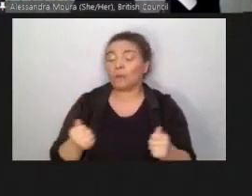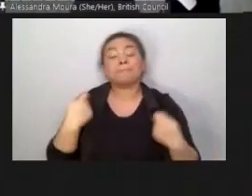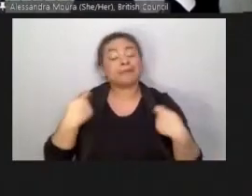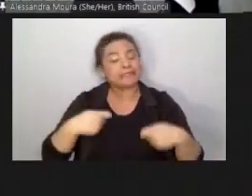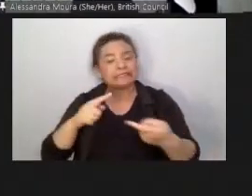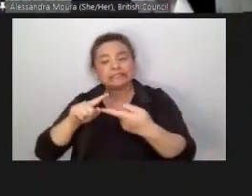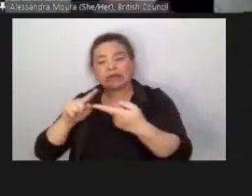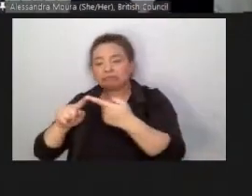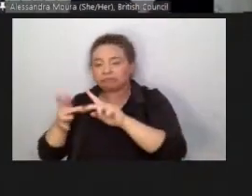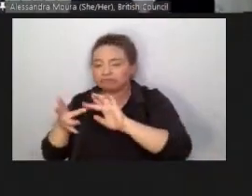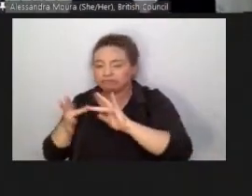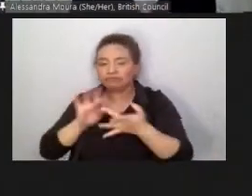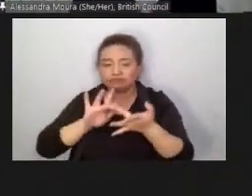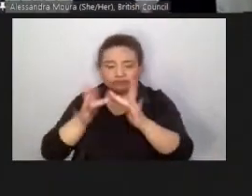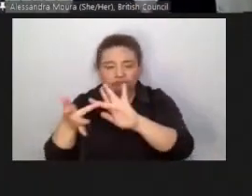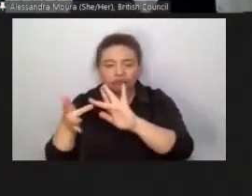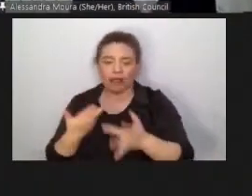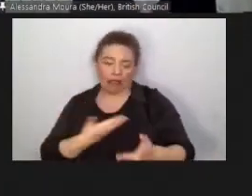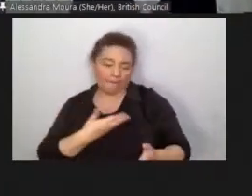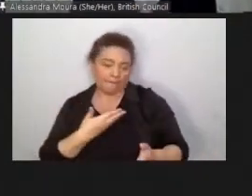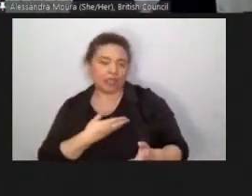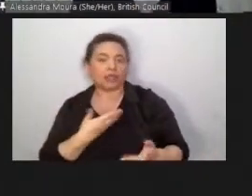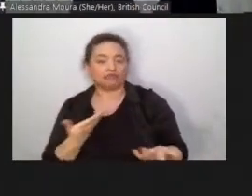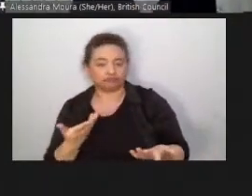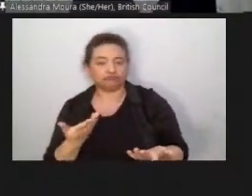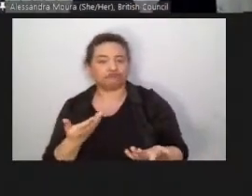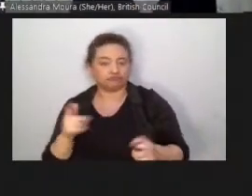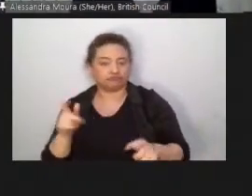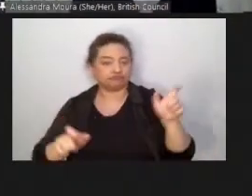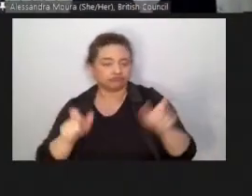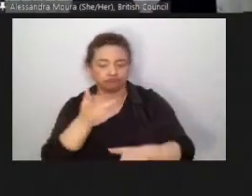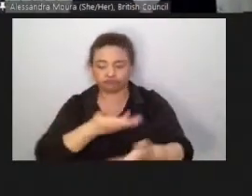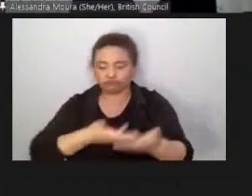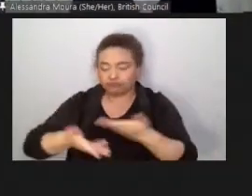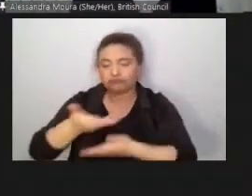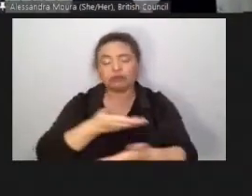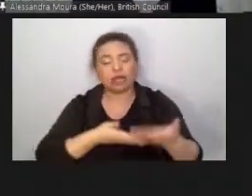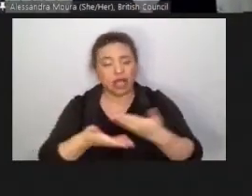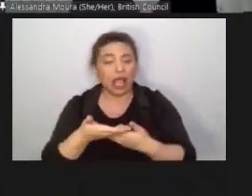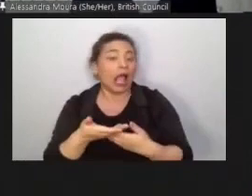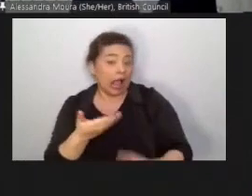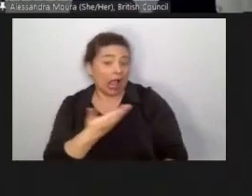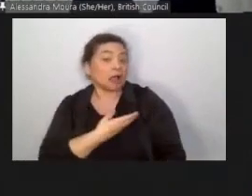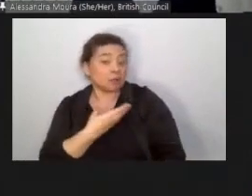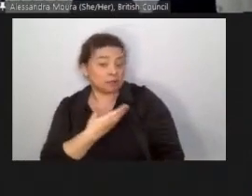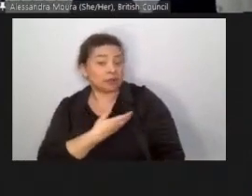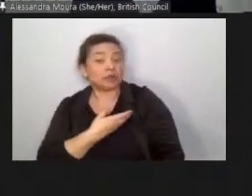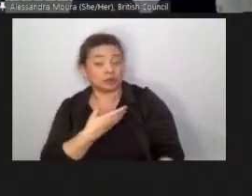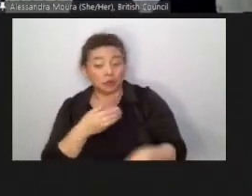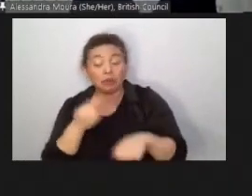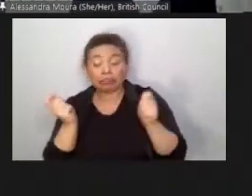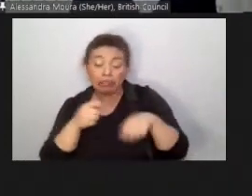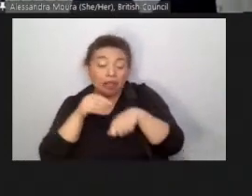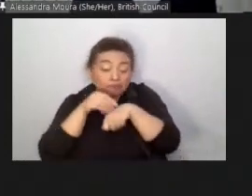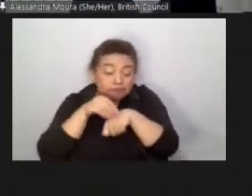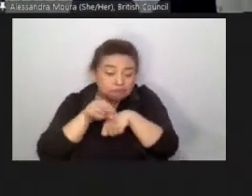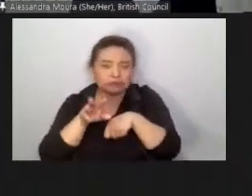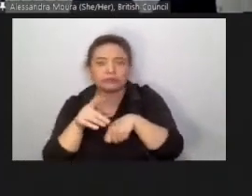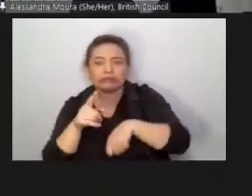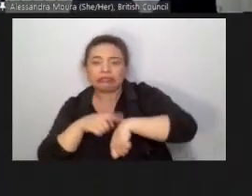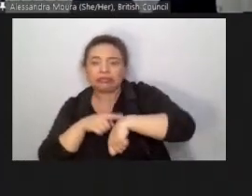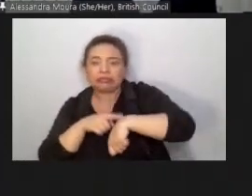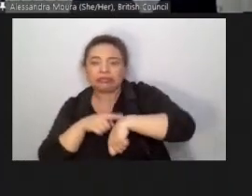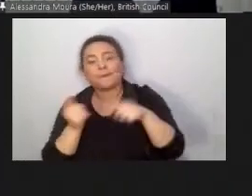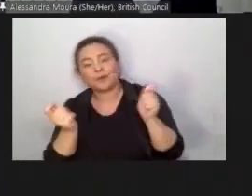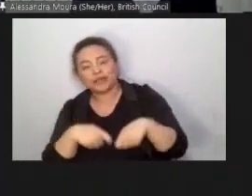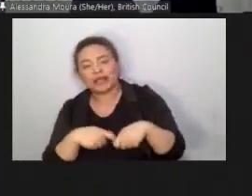generous with their time and knowledge and advice. And it's good to do. You can learn a lot that way. So I would recommend